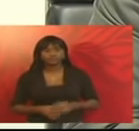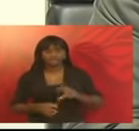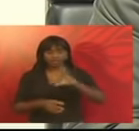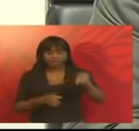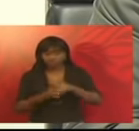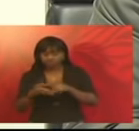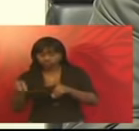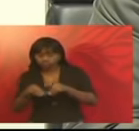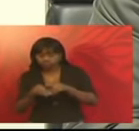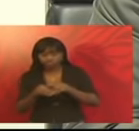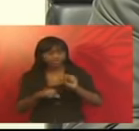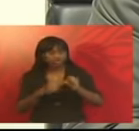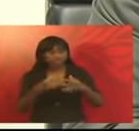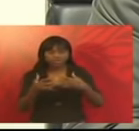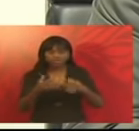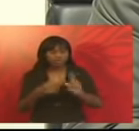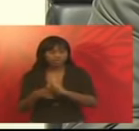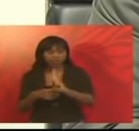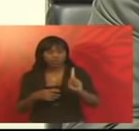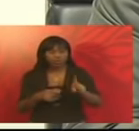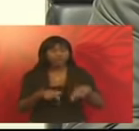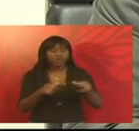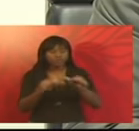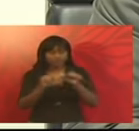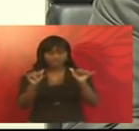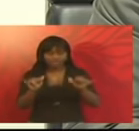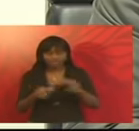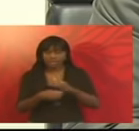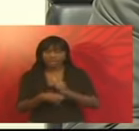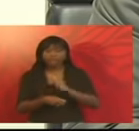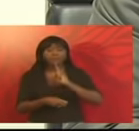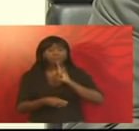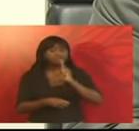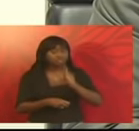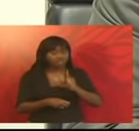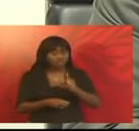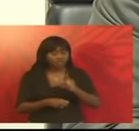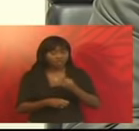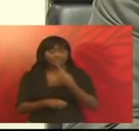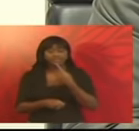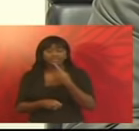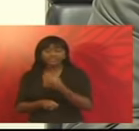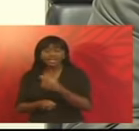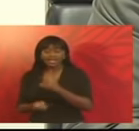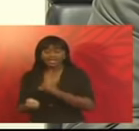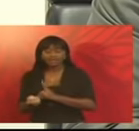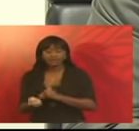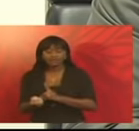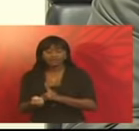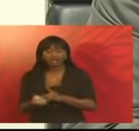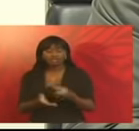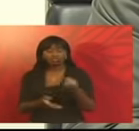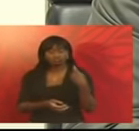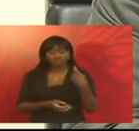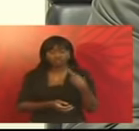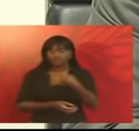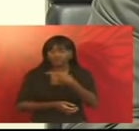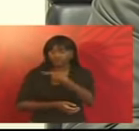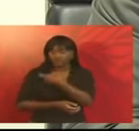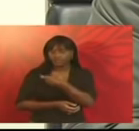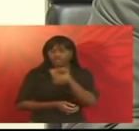wherever you go within the system, you can make sure that you flag that you were vaccinated and now this particular event